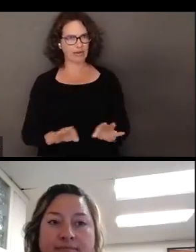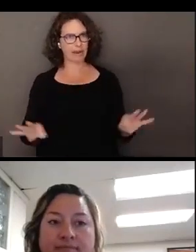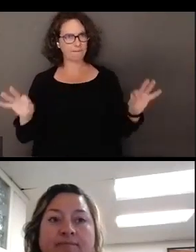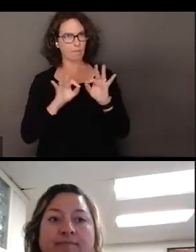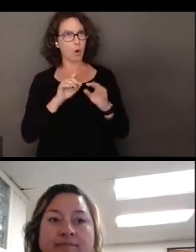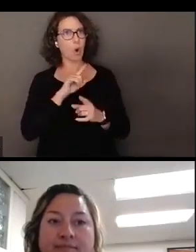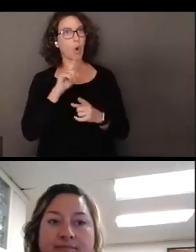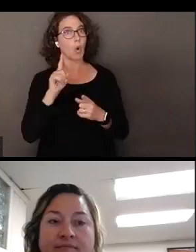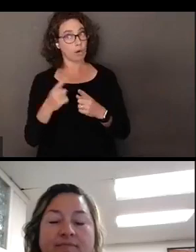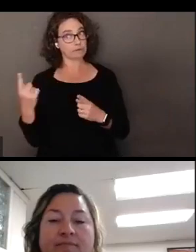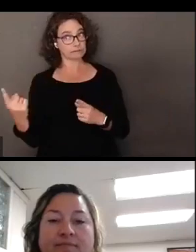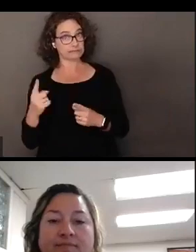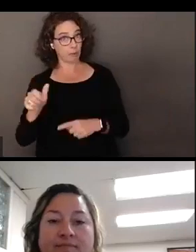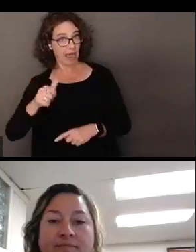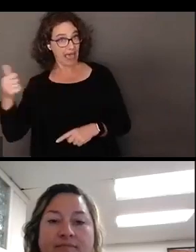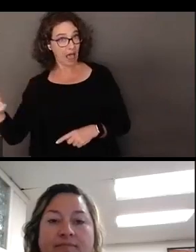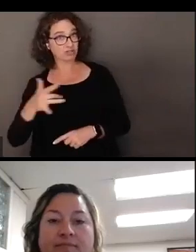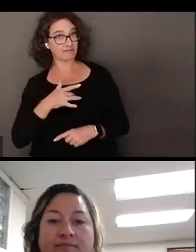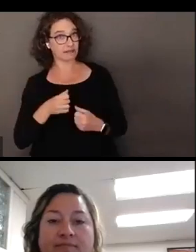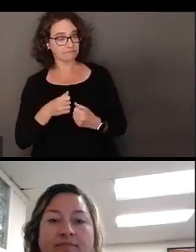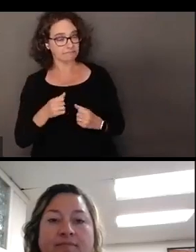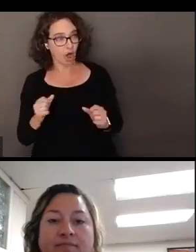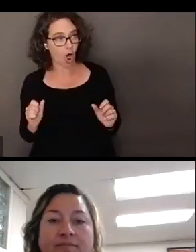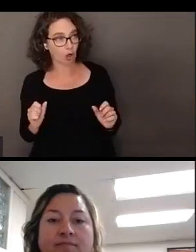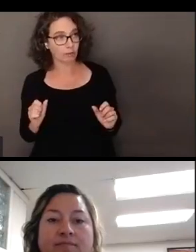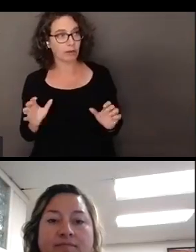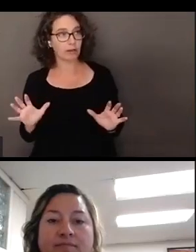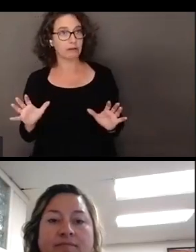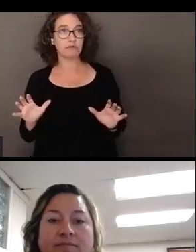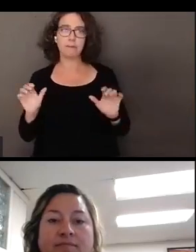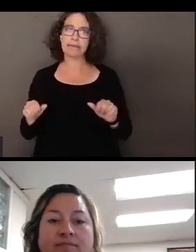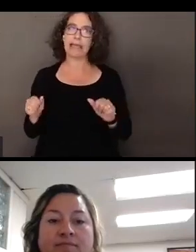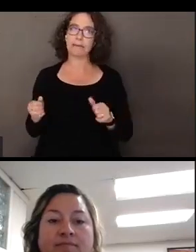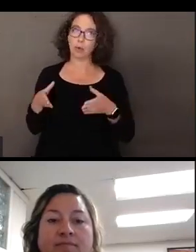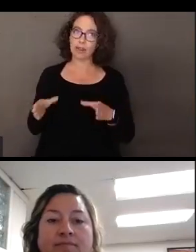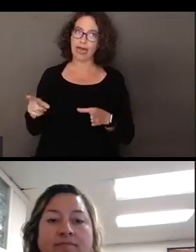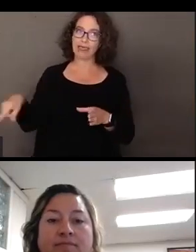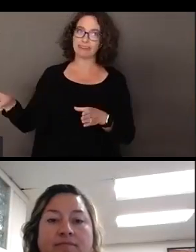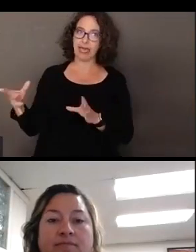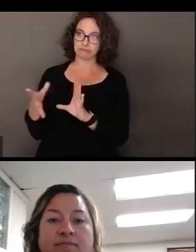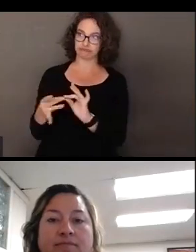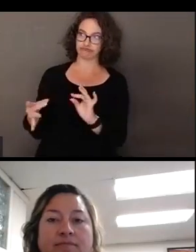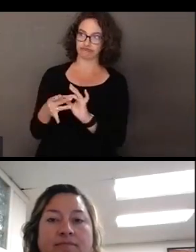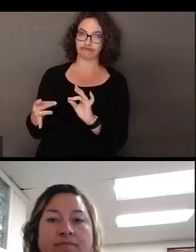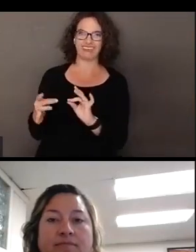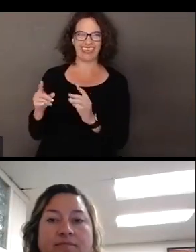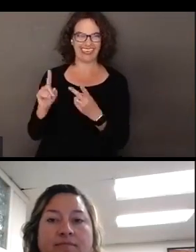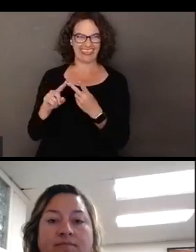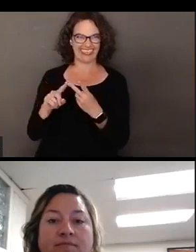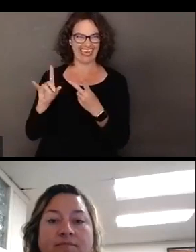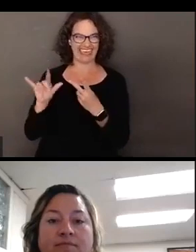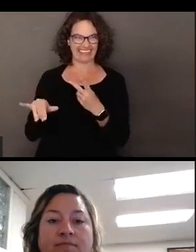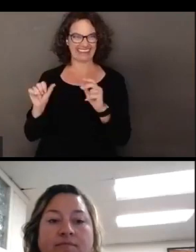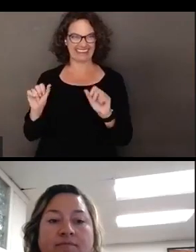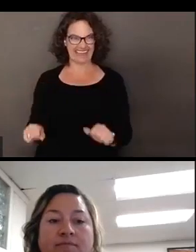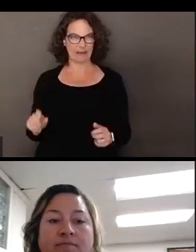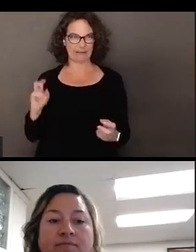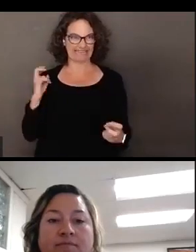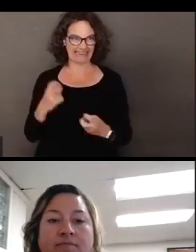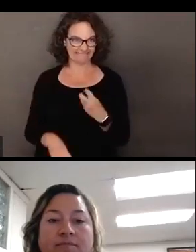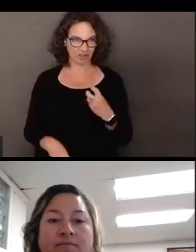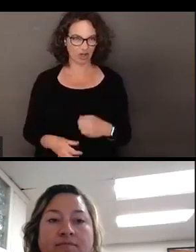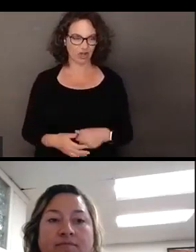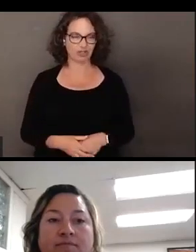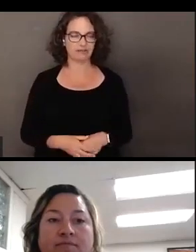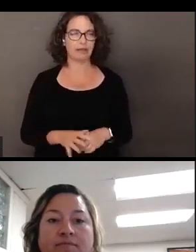is in a vulnerable position and being able to hold that space with them. That can sometimes be more difficult. And I think it's just important to